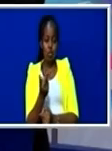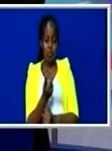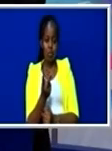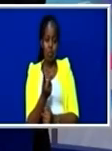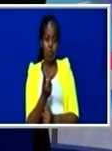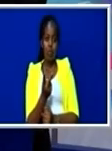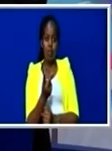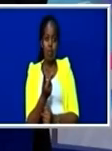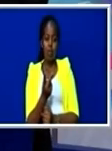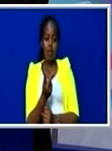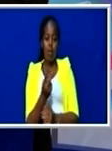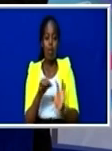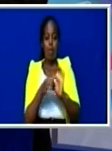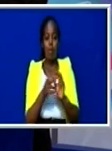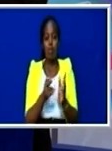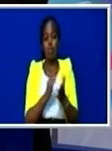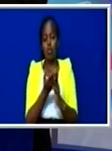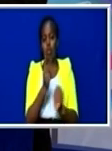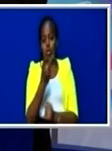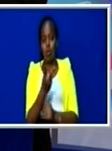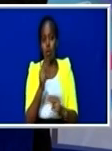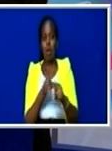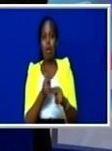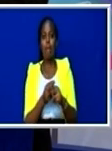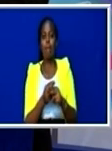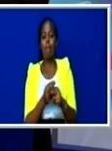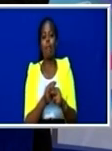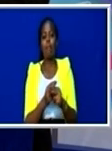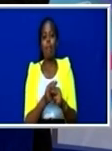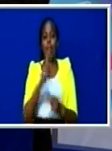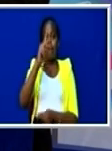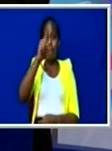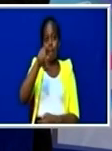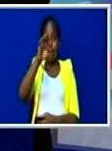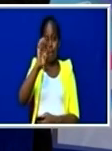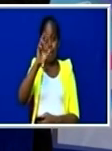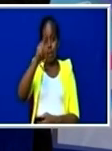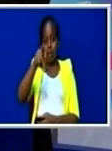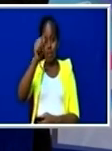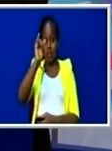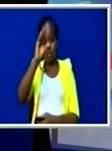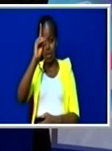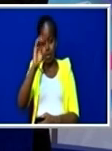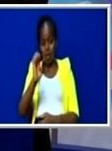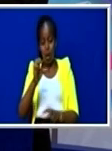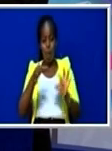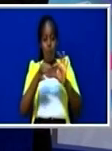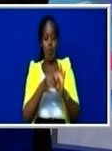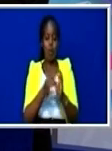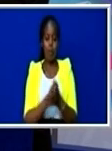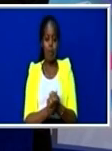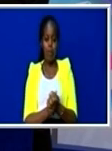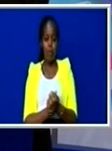bond between these two amino acids acids called a is what we refer to as a peptide bond. Or peptide bond. Board.